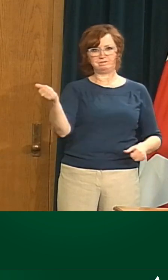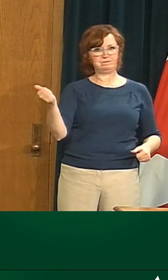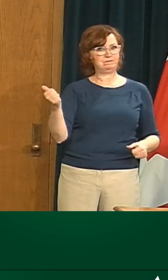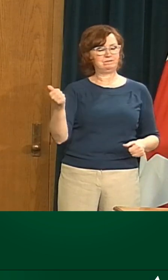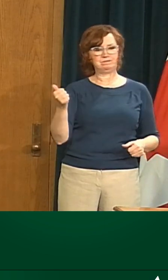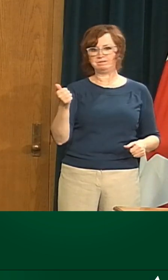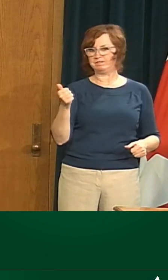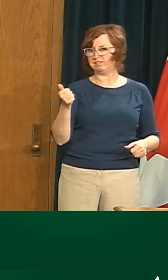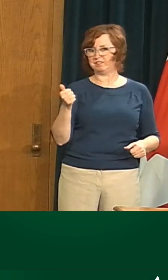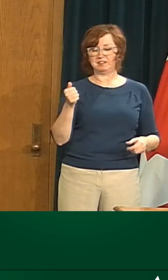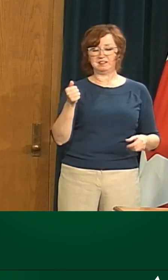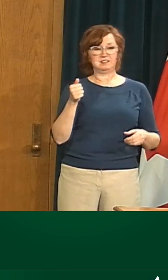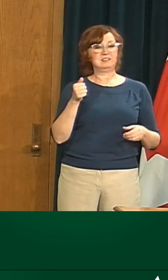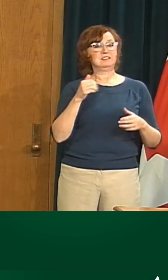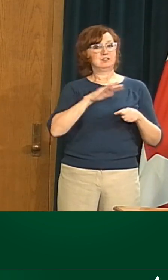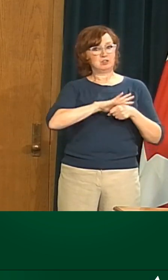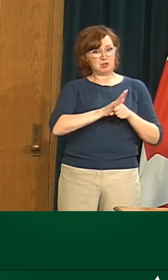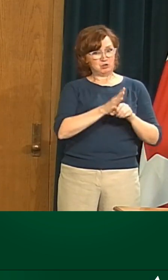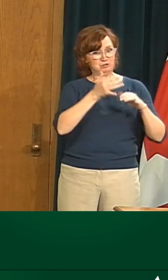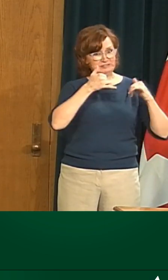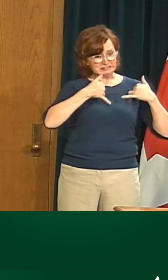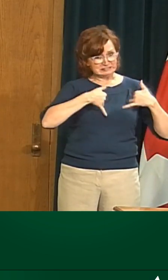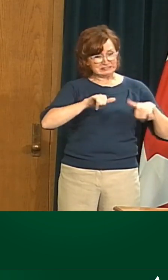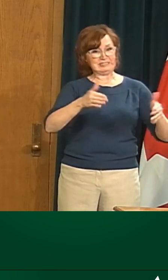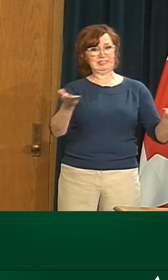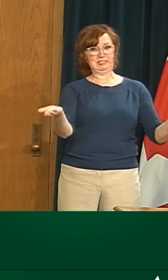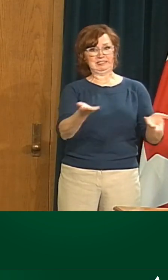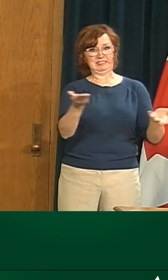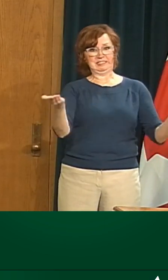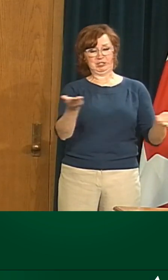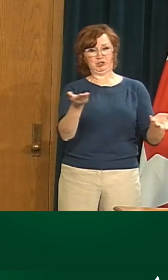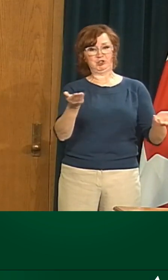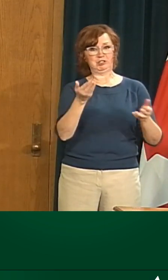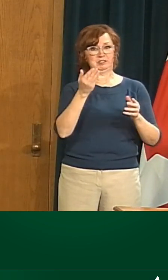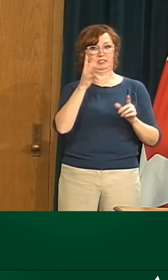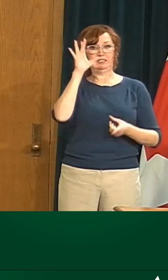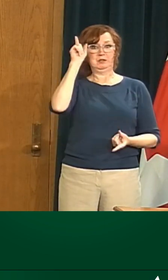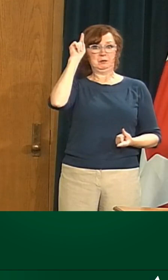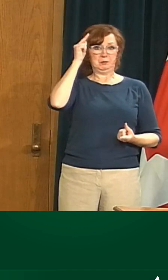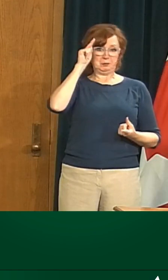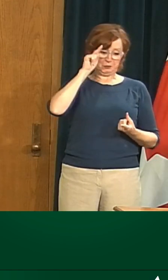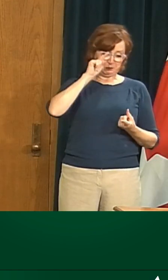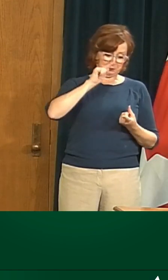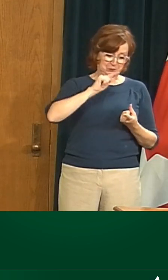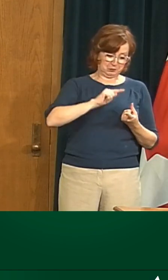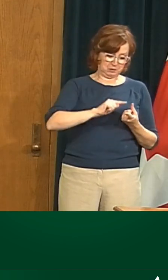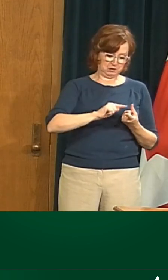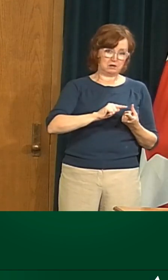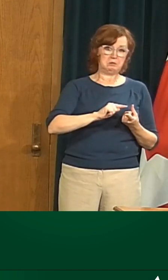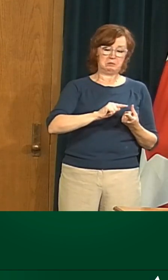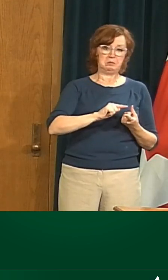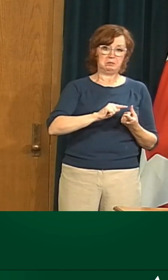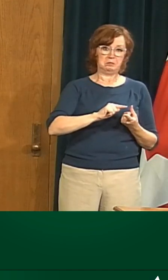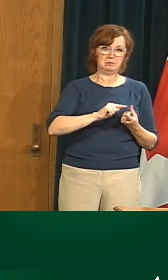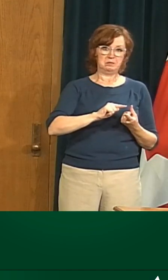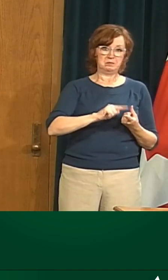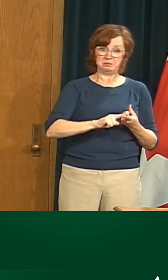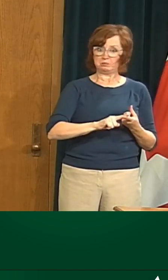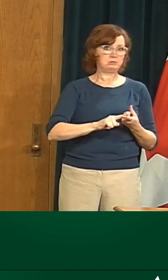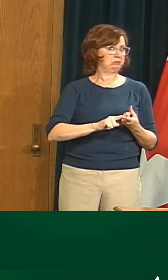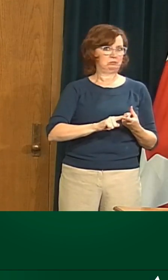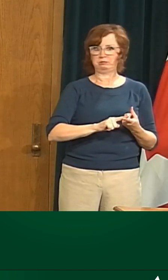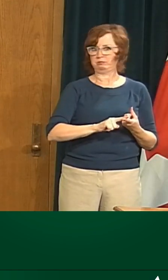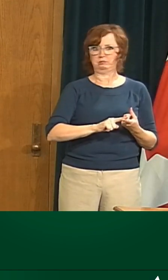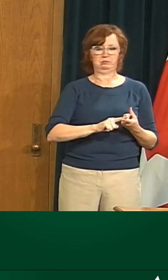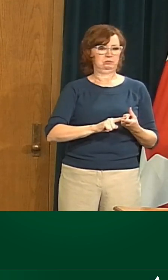we engage when we go shopping, if we continue to practice that, we want to see that curve remain